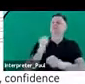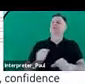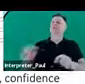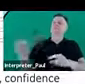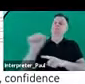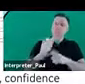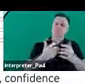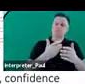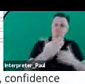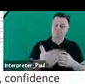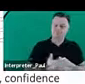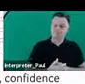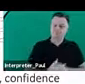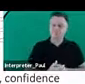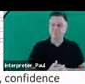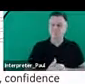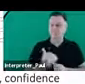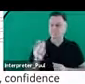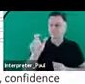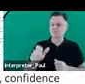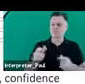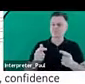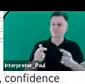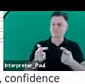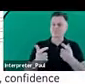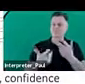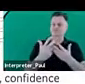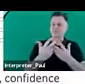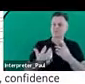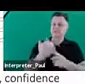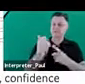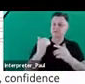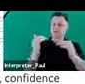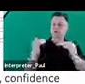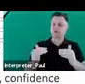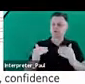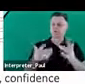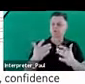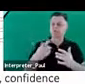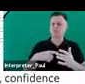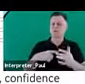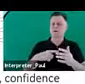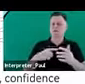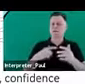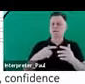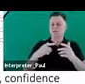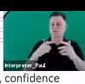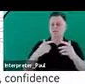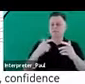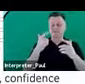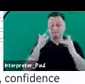Somebody with lower academics states the fact that I experienced anxiety and panic attacks.